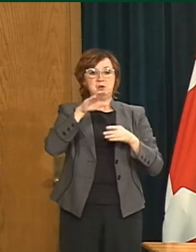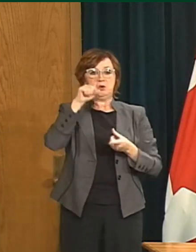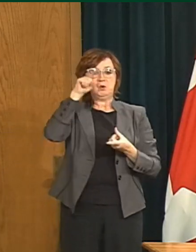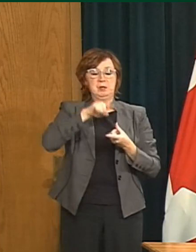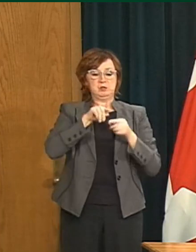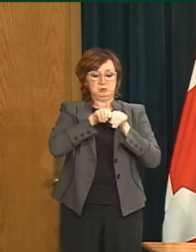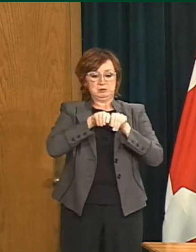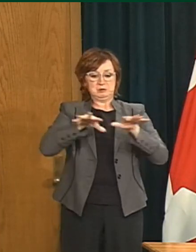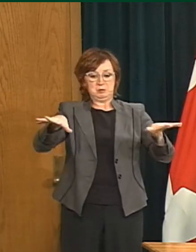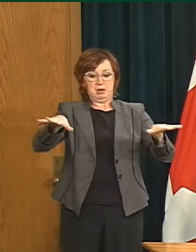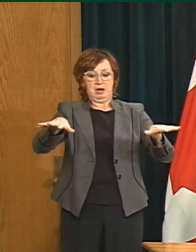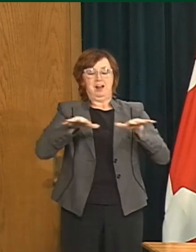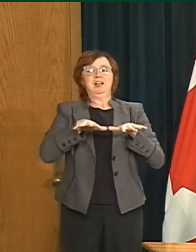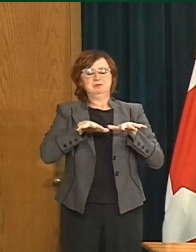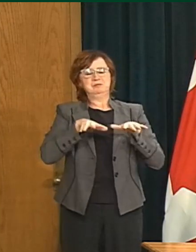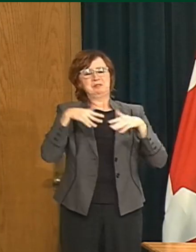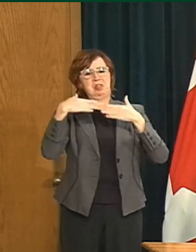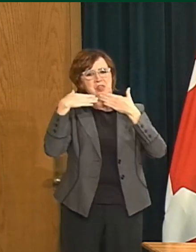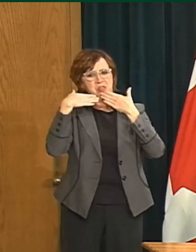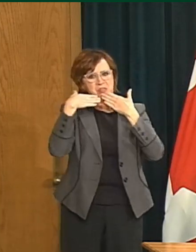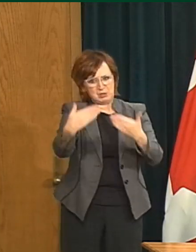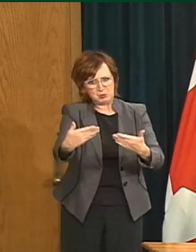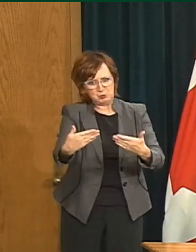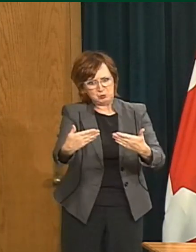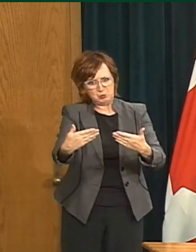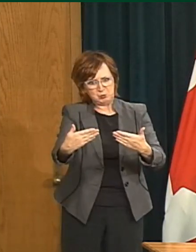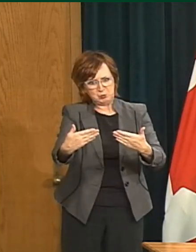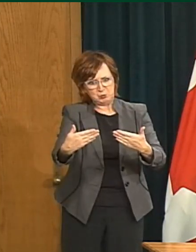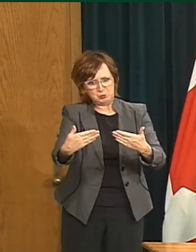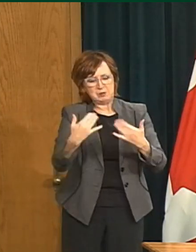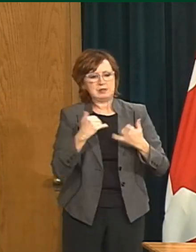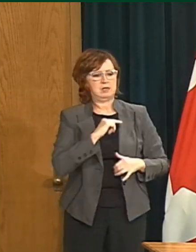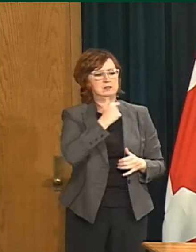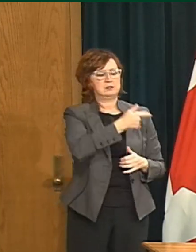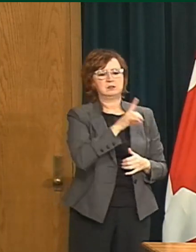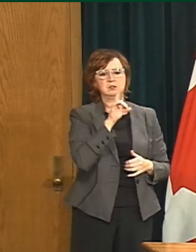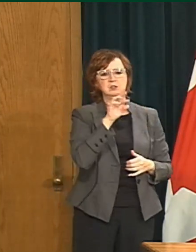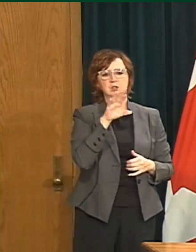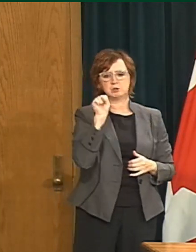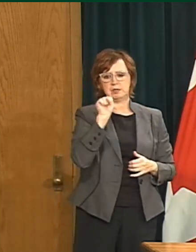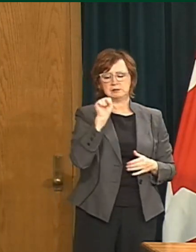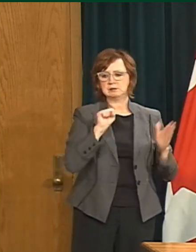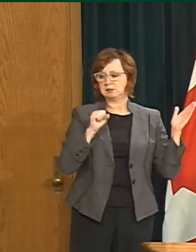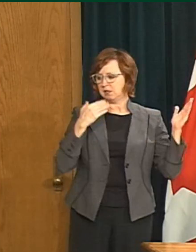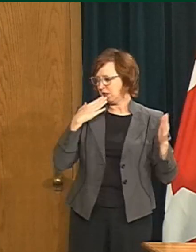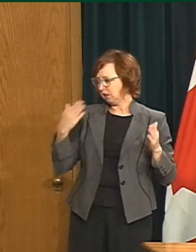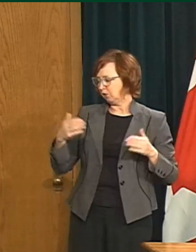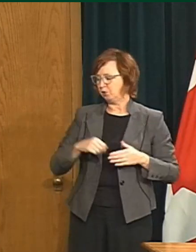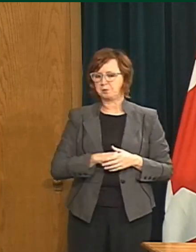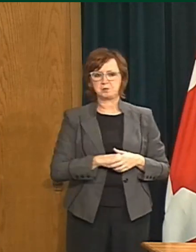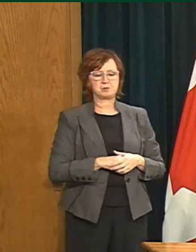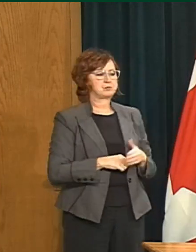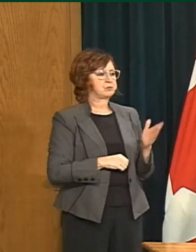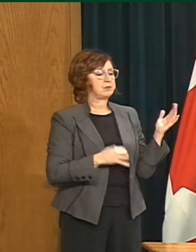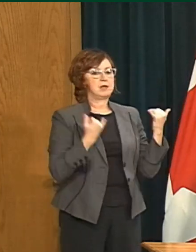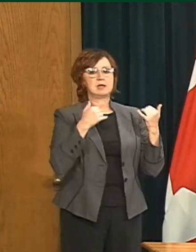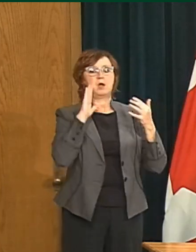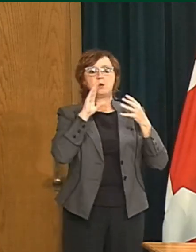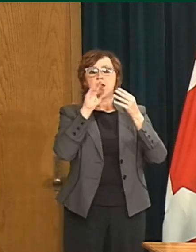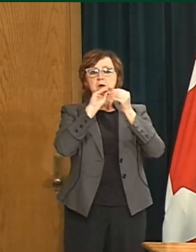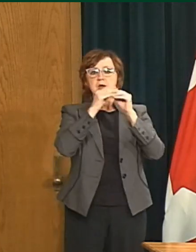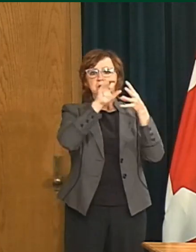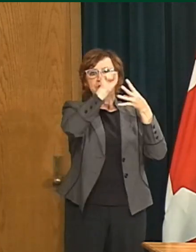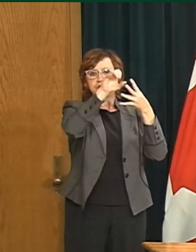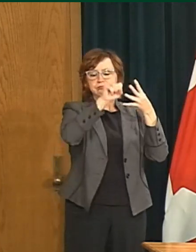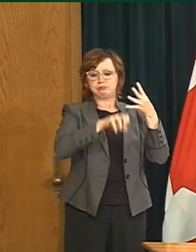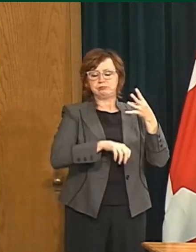turn it over to Dr. Shahab. Thank you, Premier. So I will go over some of the detailed numbers and some of the